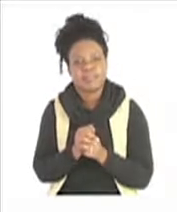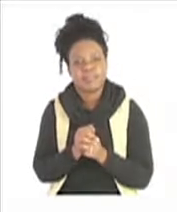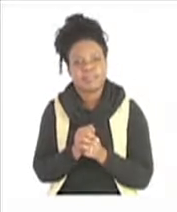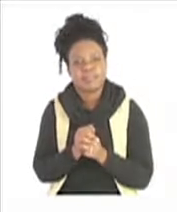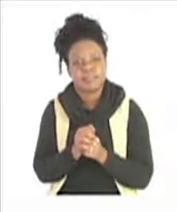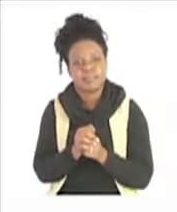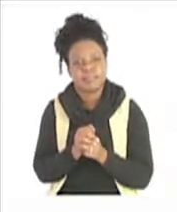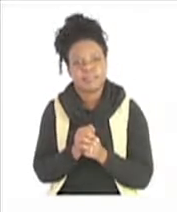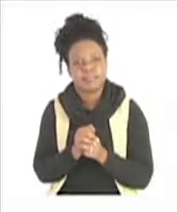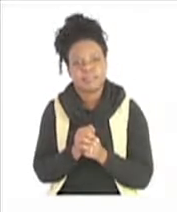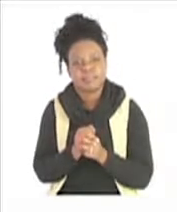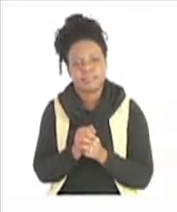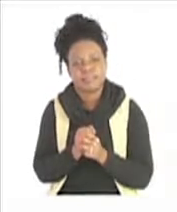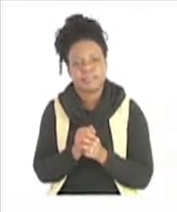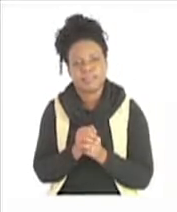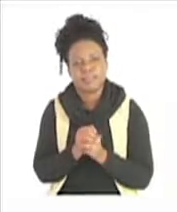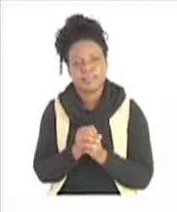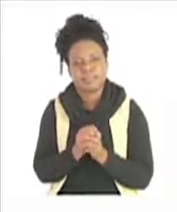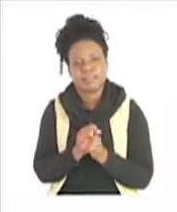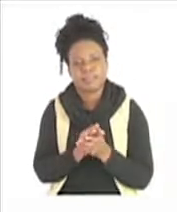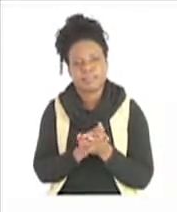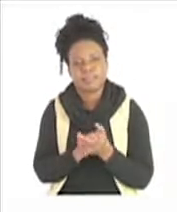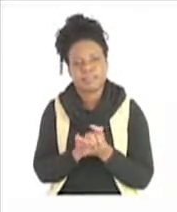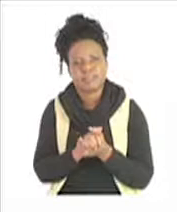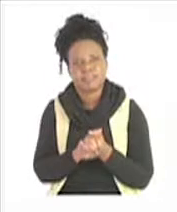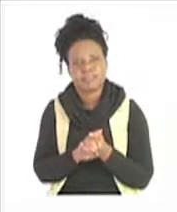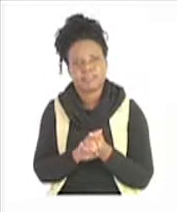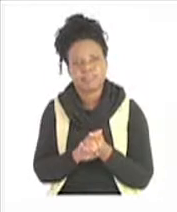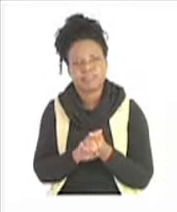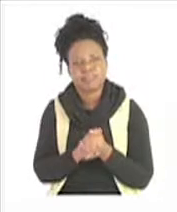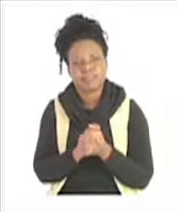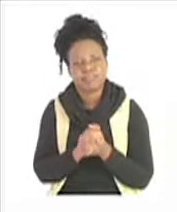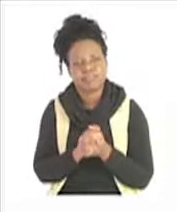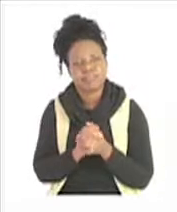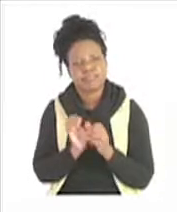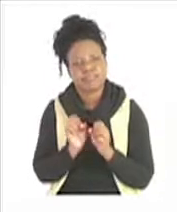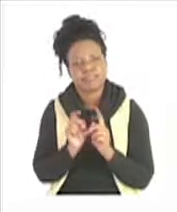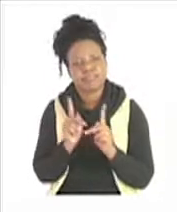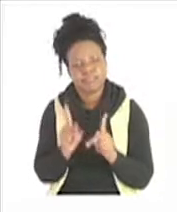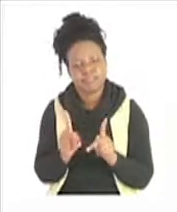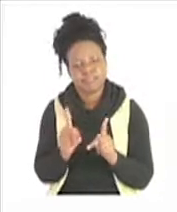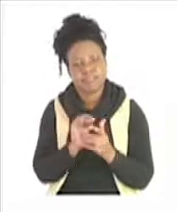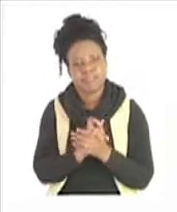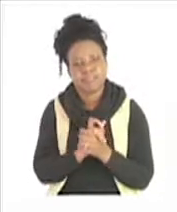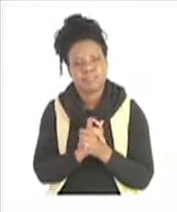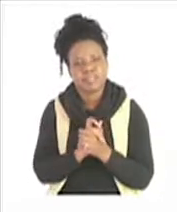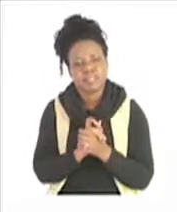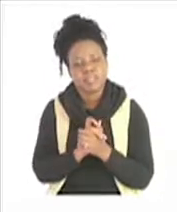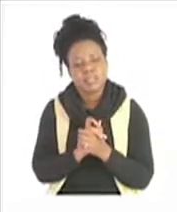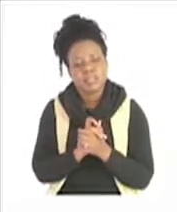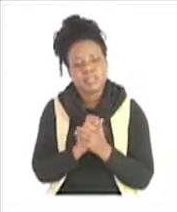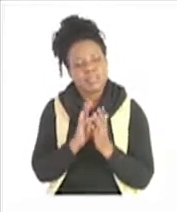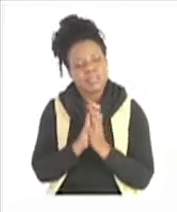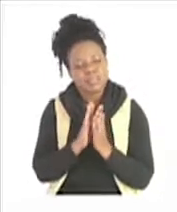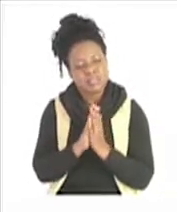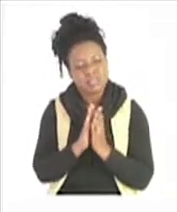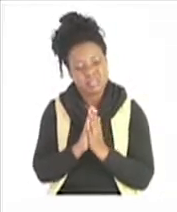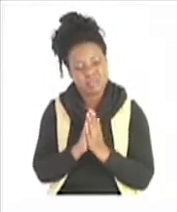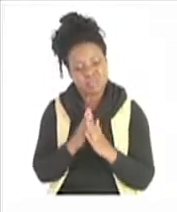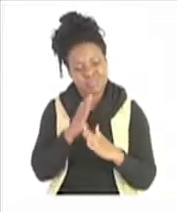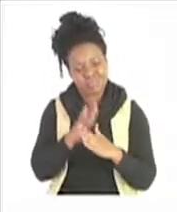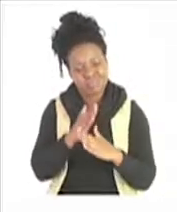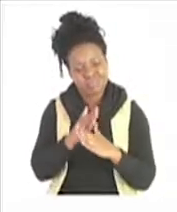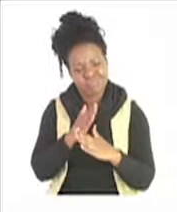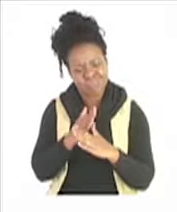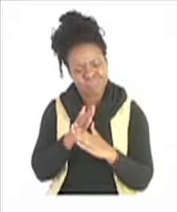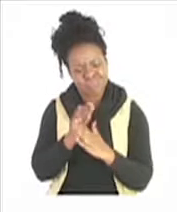20 minus 8. Boys and girls, I want you to do this activity. In